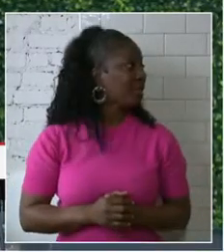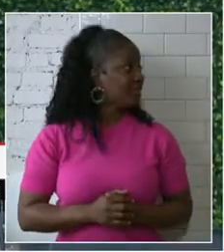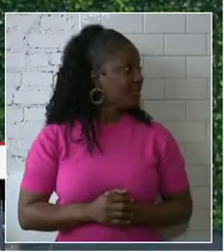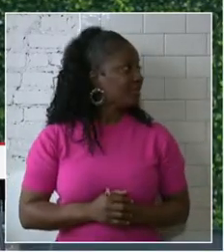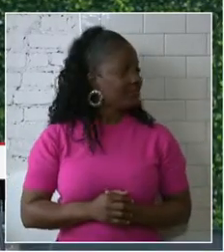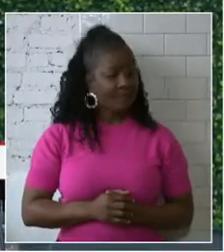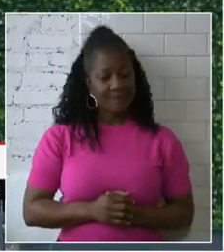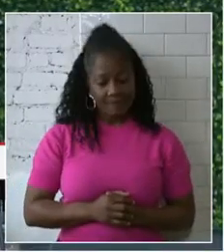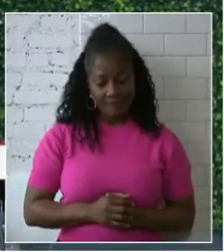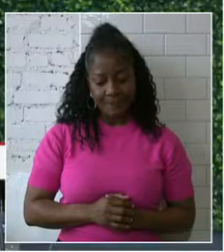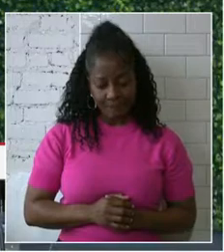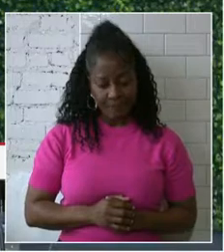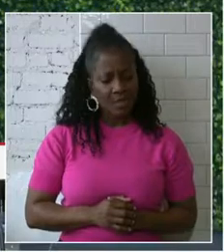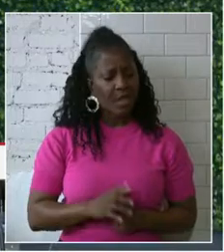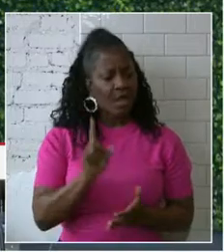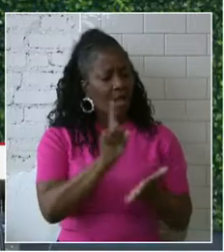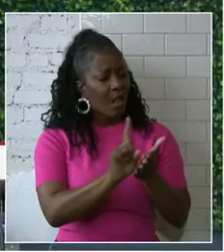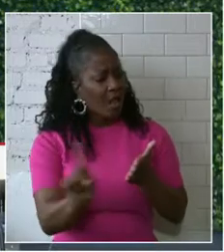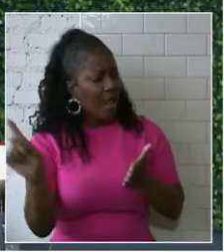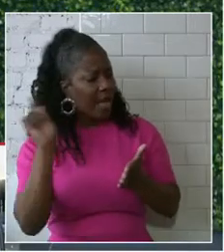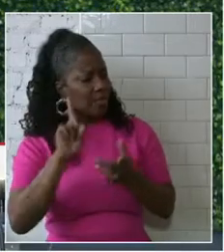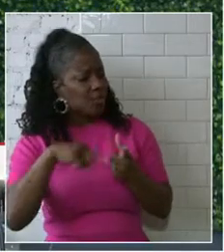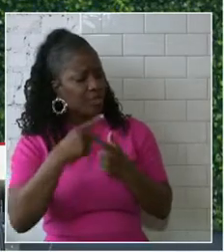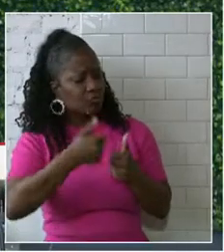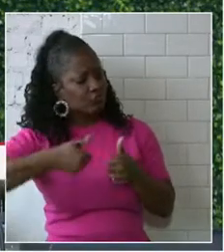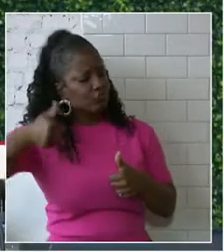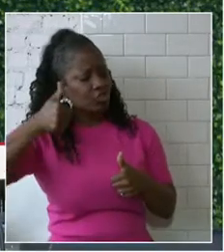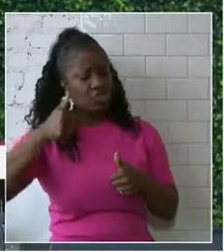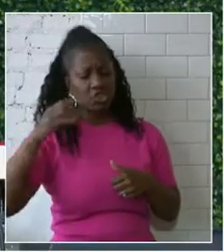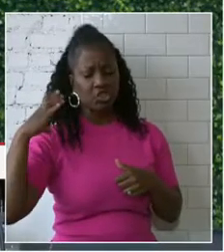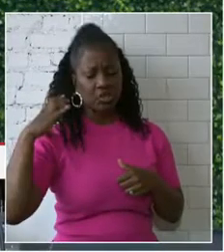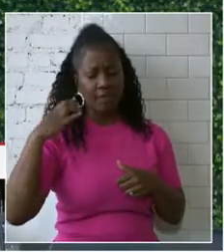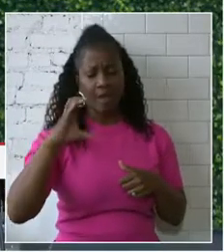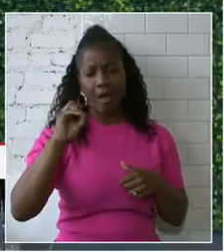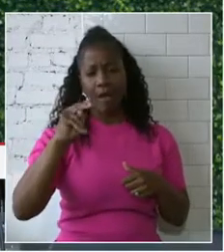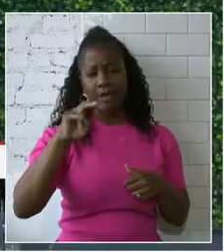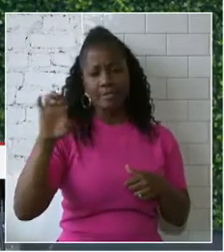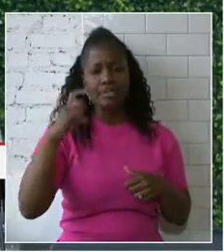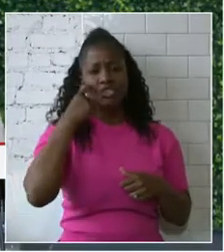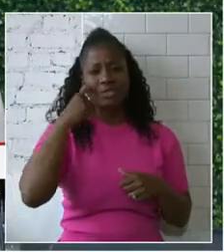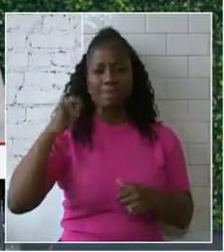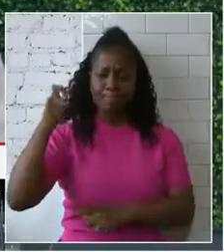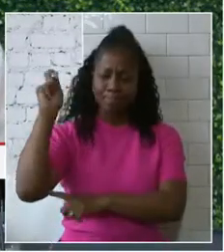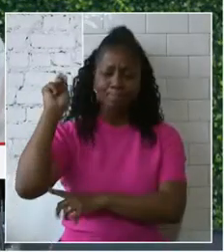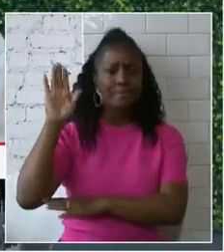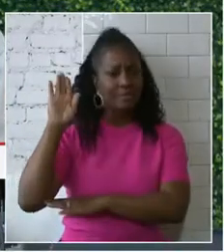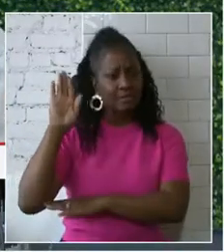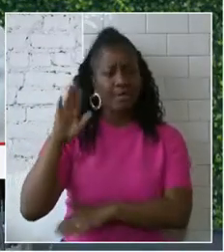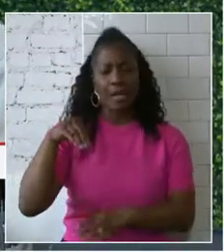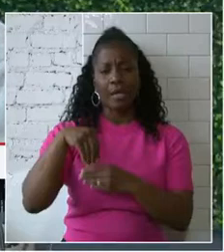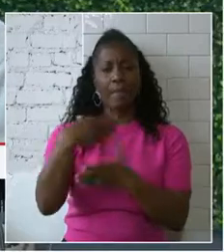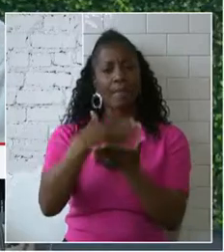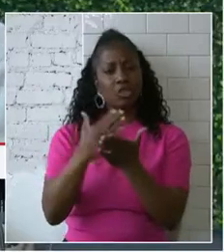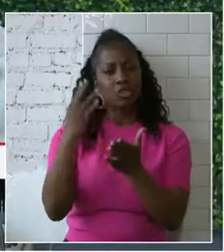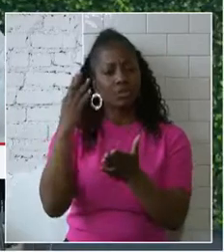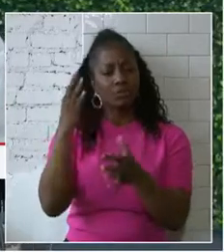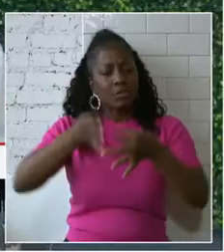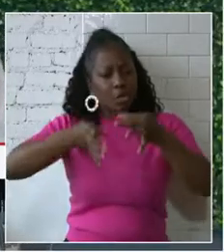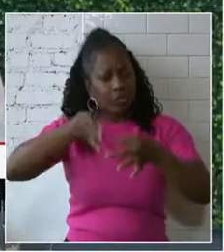Last week or 2 weeks ago, when Chief Conti testified in the budget hearing, he gave